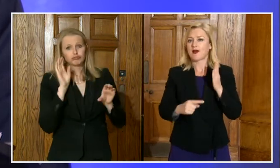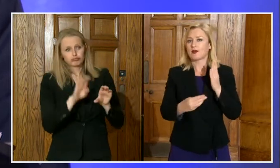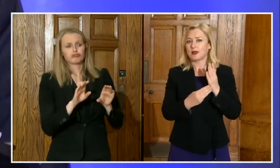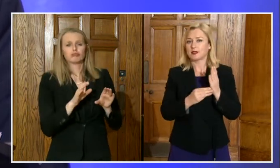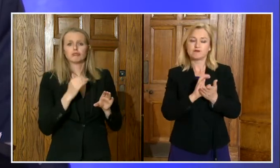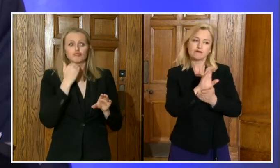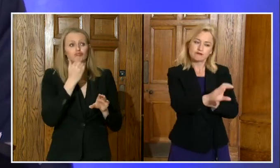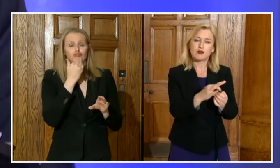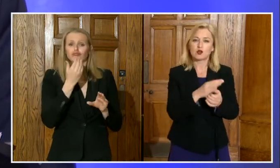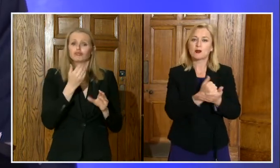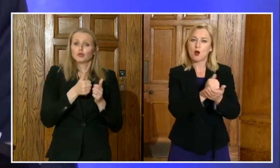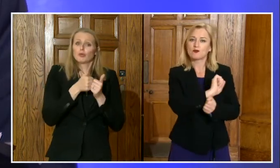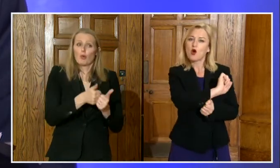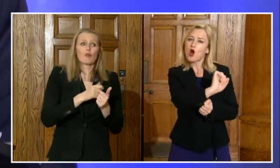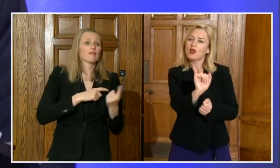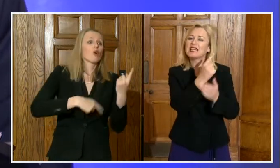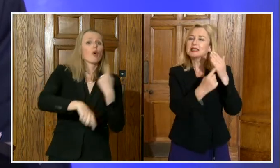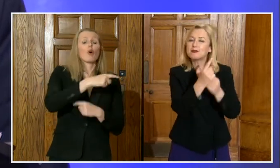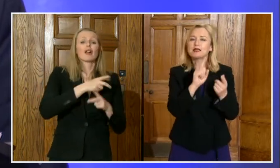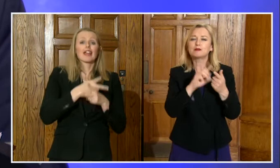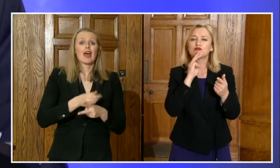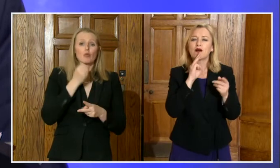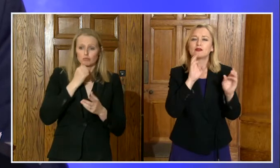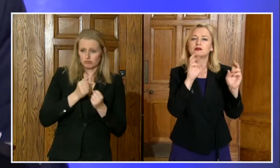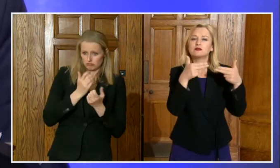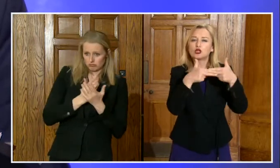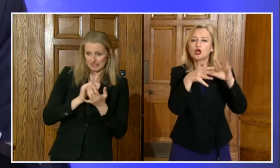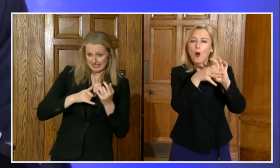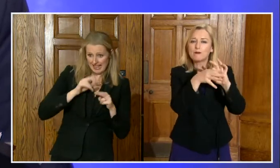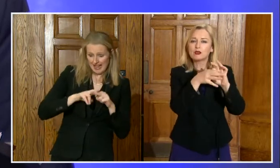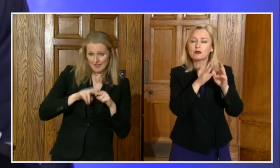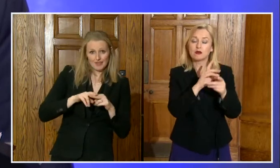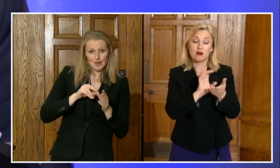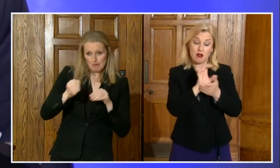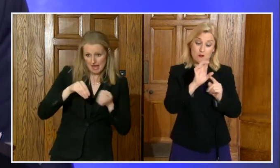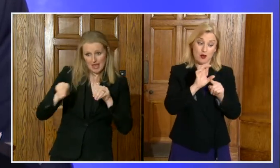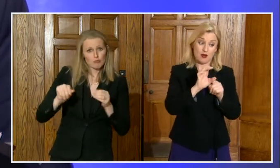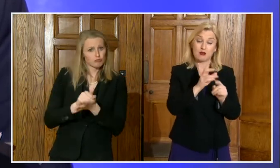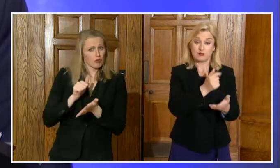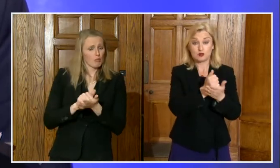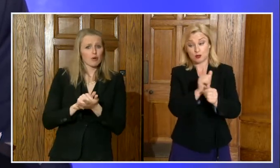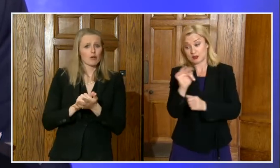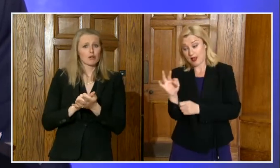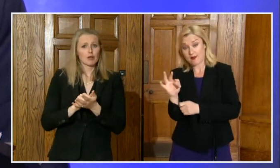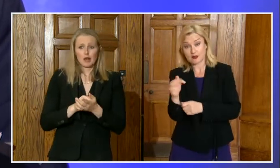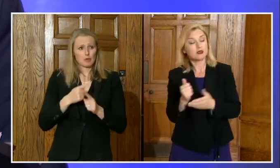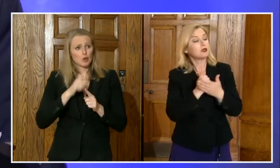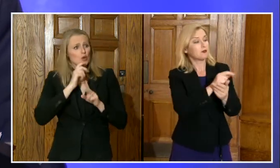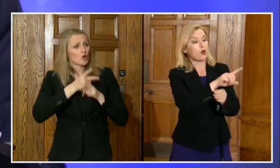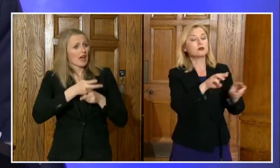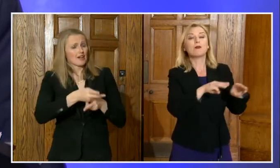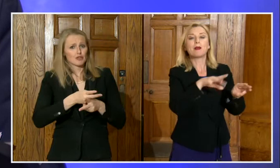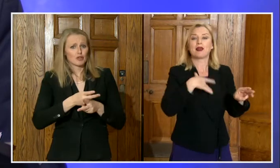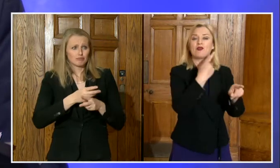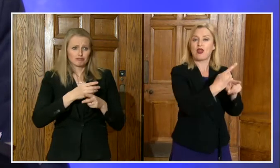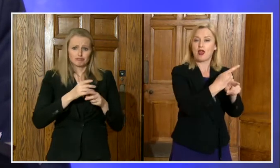there for those independent and private providers to support not just the staff but also the people that they look after on our behalf